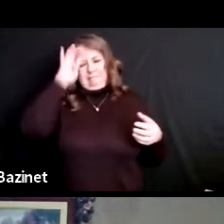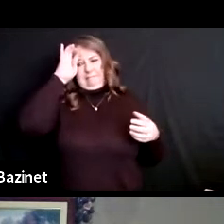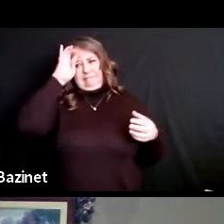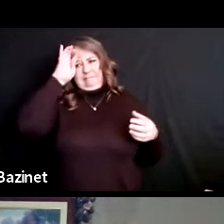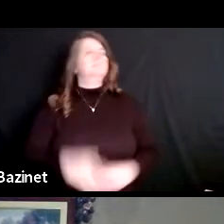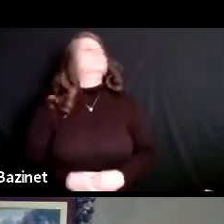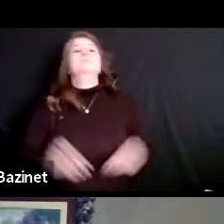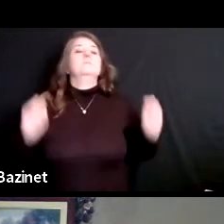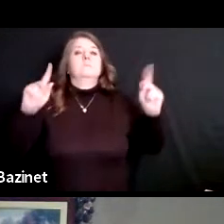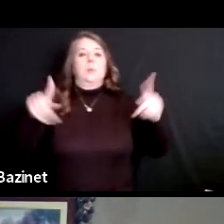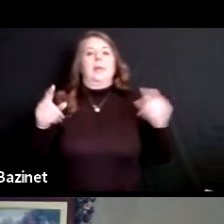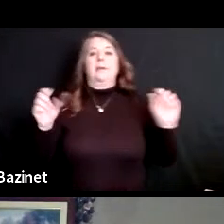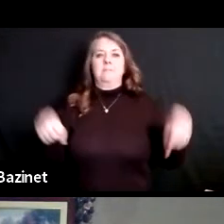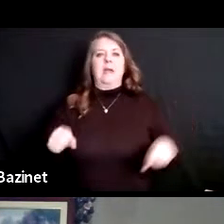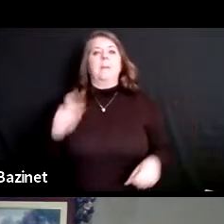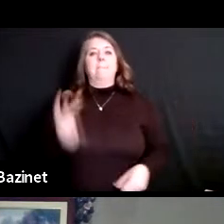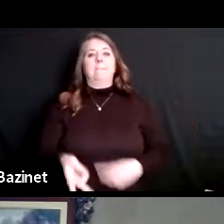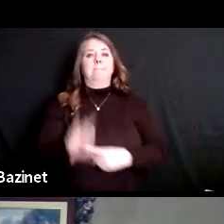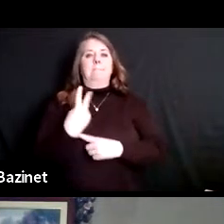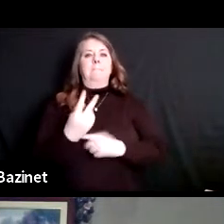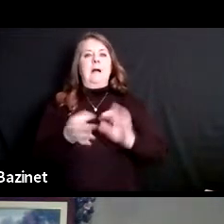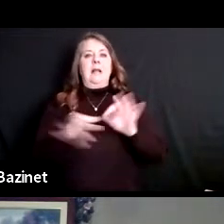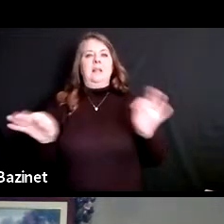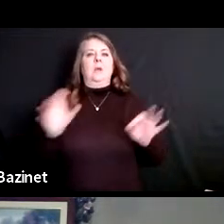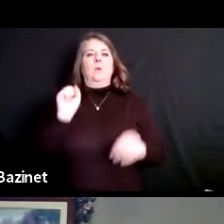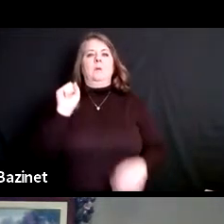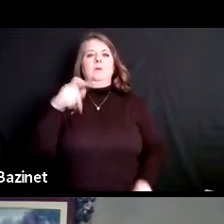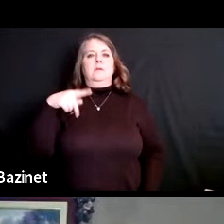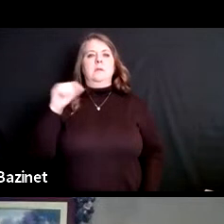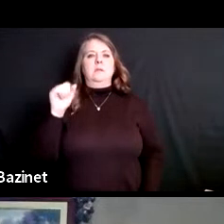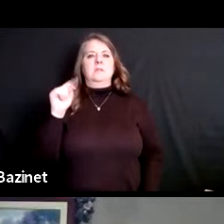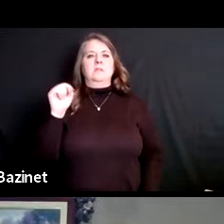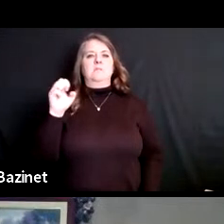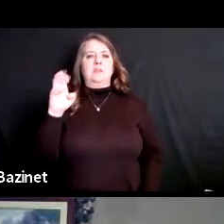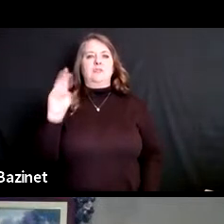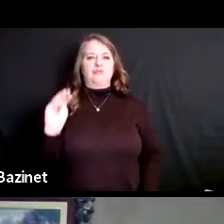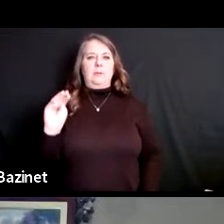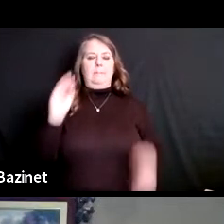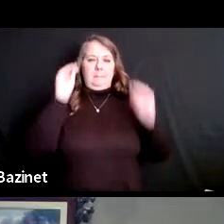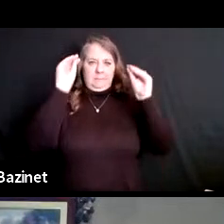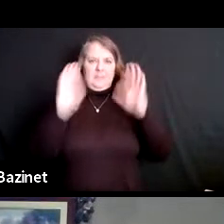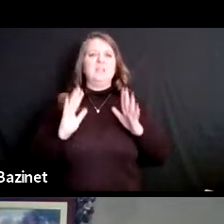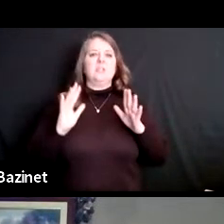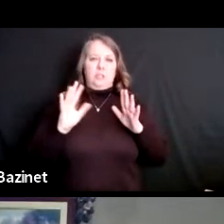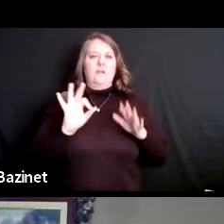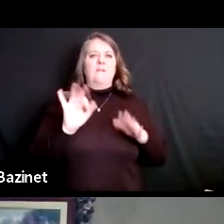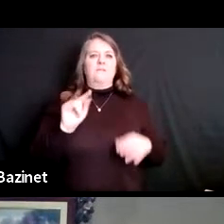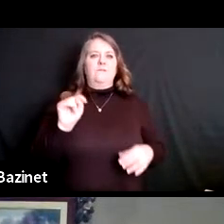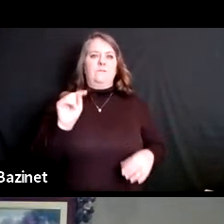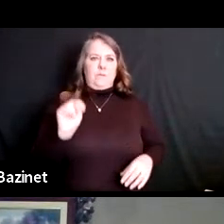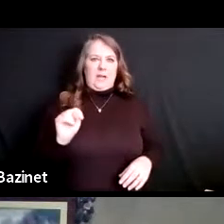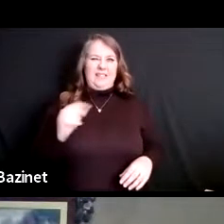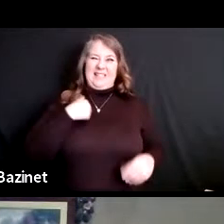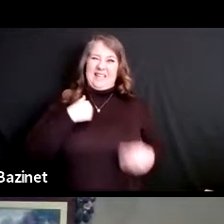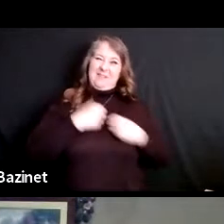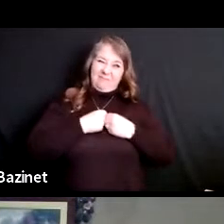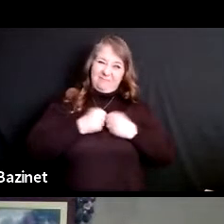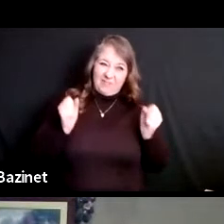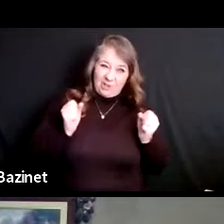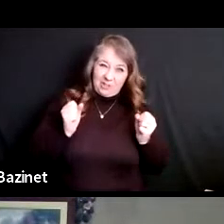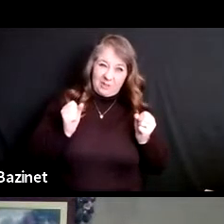Okay, yeah, bilingual spectrum teacher at Frost. And I'm gonna share something a little personal, be a little vulnerable with you